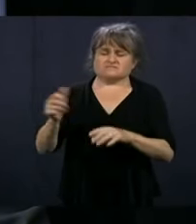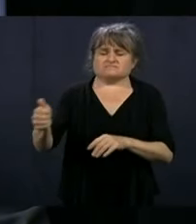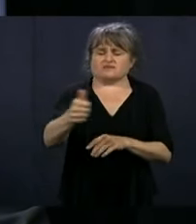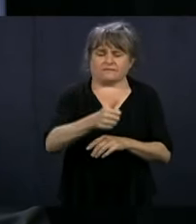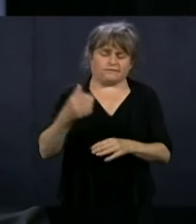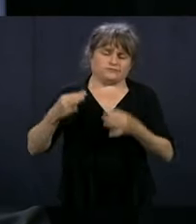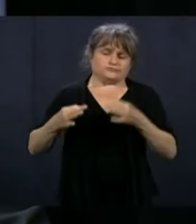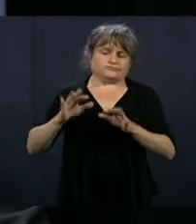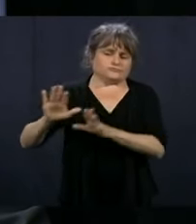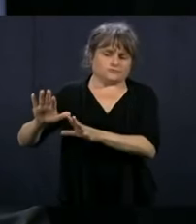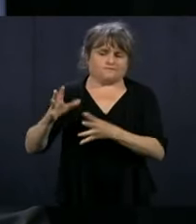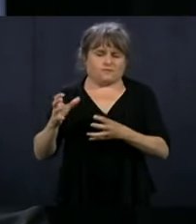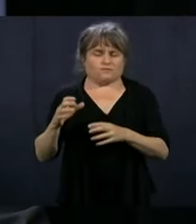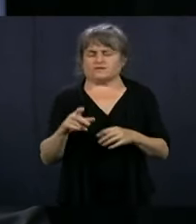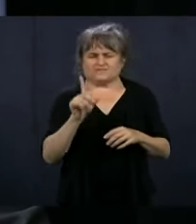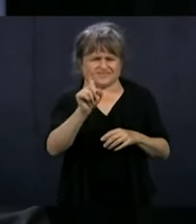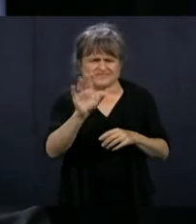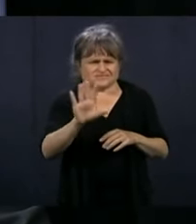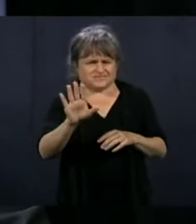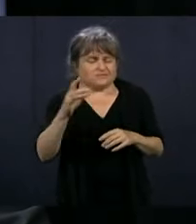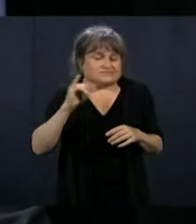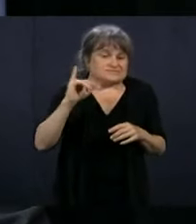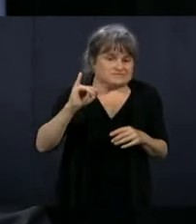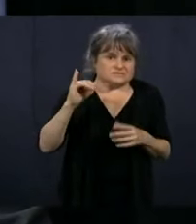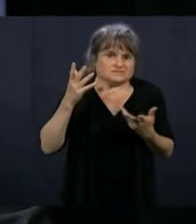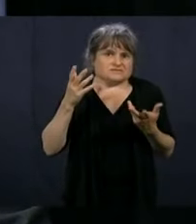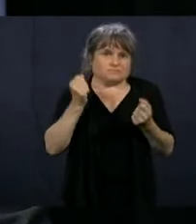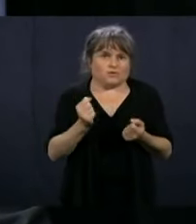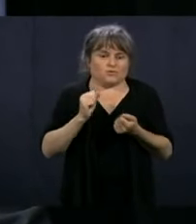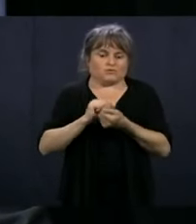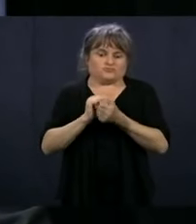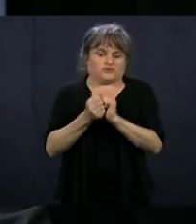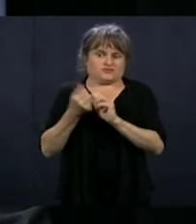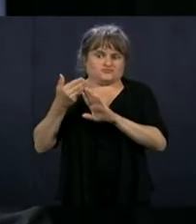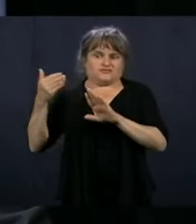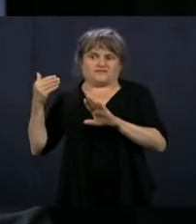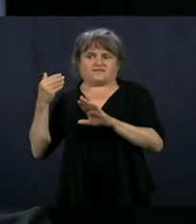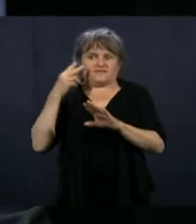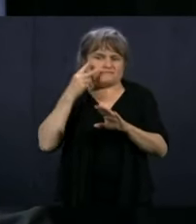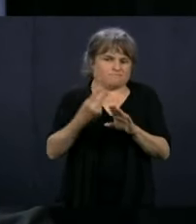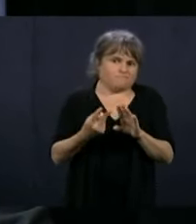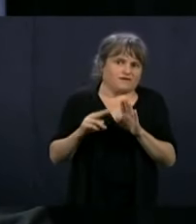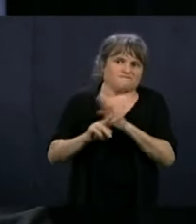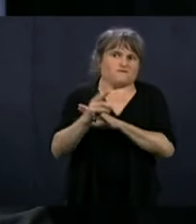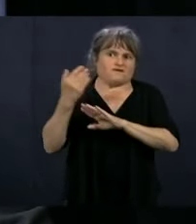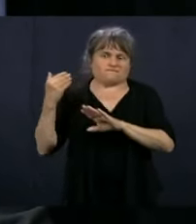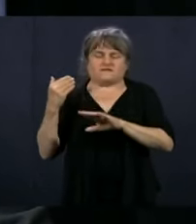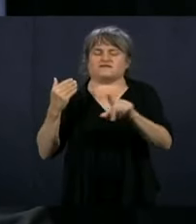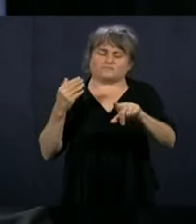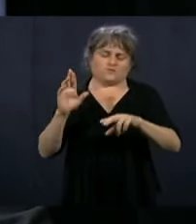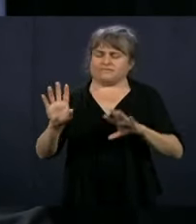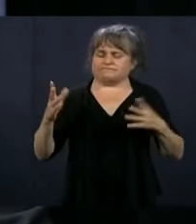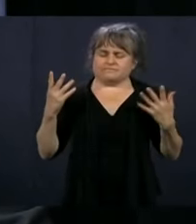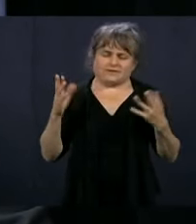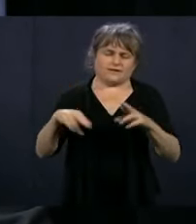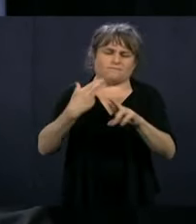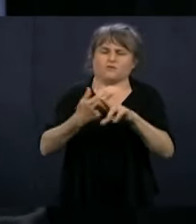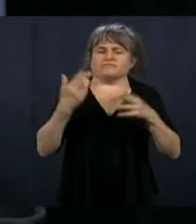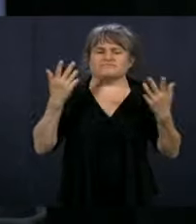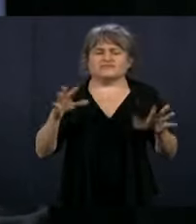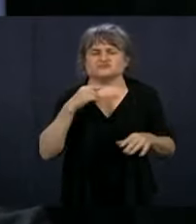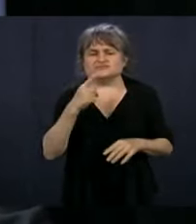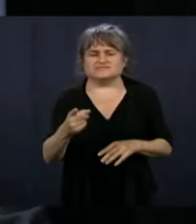report, what you would have changed or what you were happy that you did. Listen, all governments, including mine, we should have increased the wages